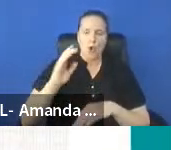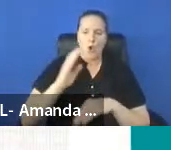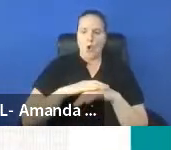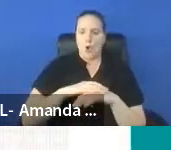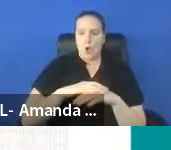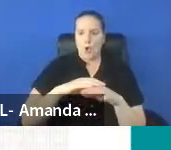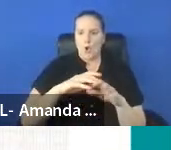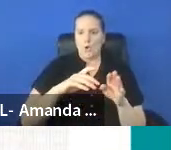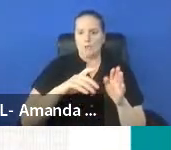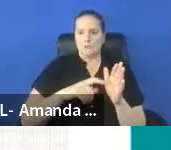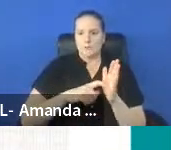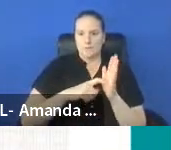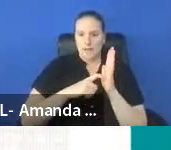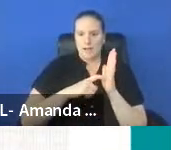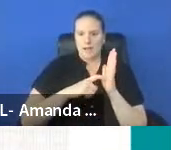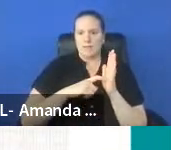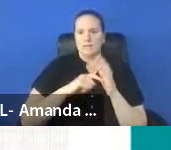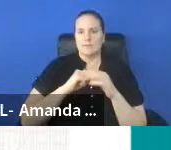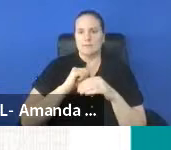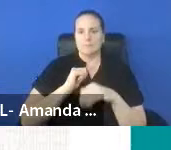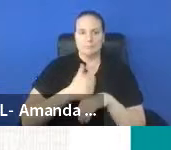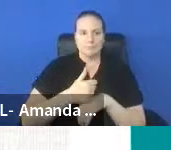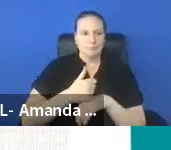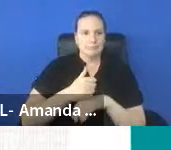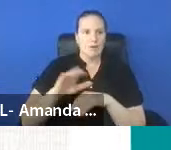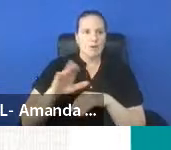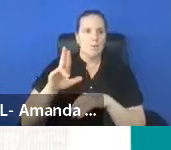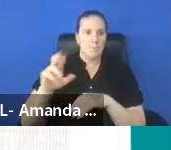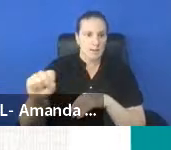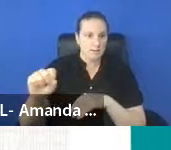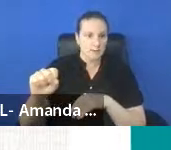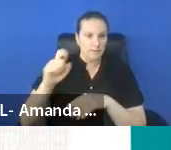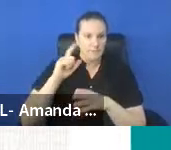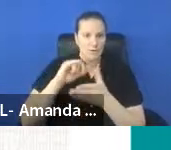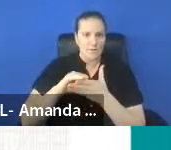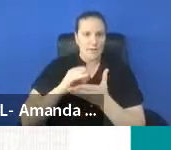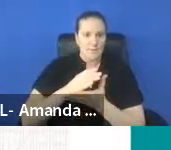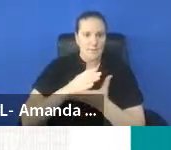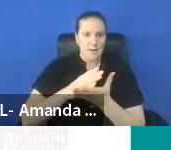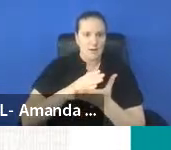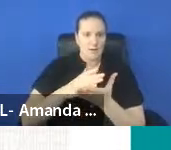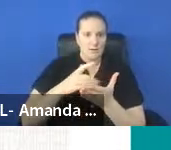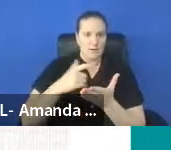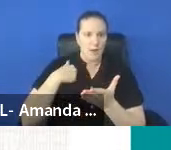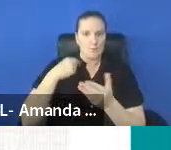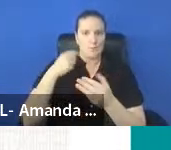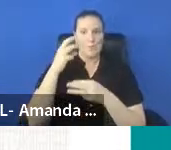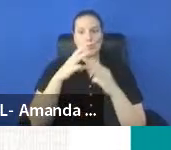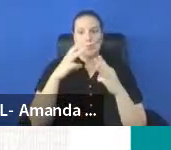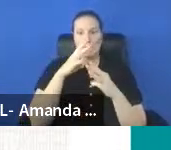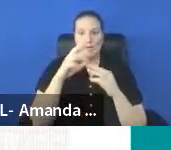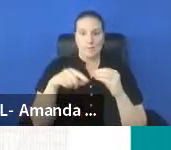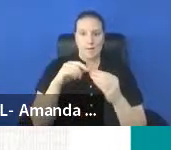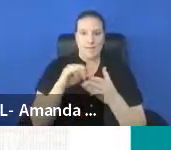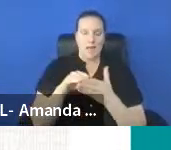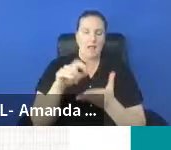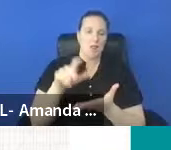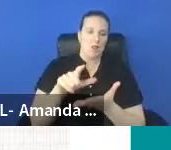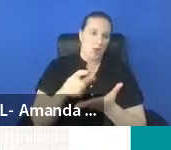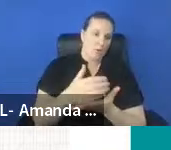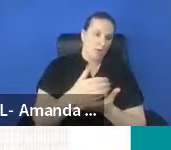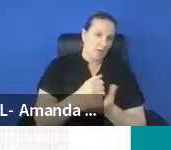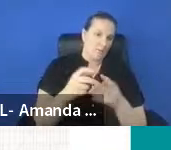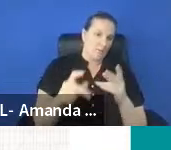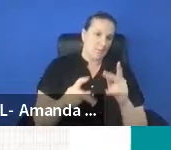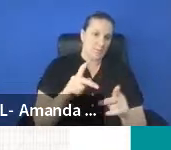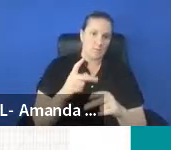on-demand kind of facet of the buses for that section that I was really worried about, which had a lot of low income and people of